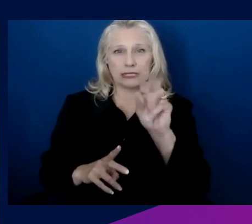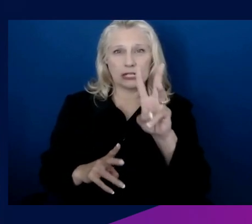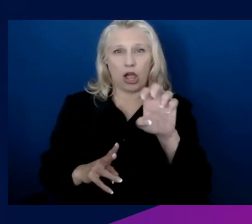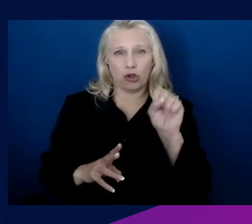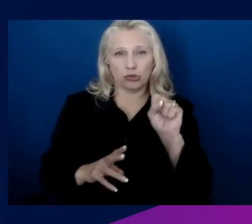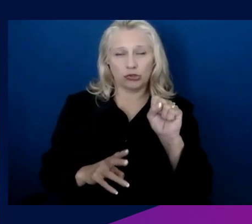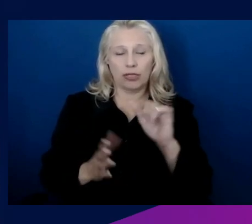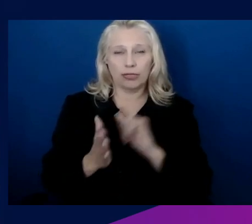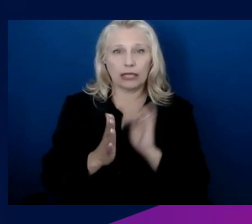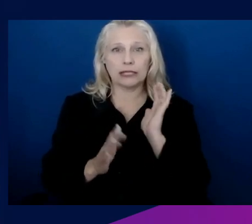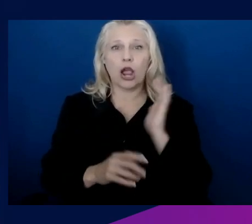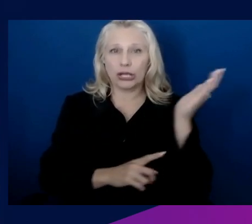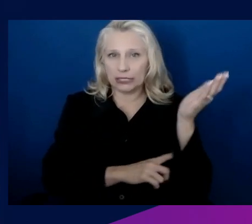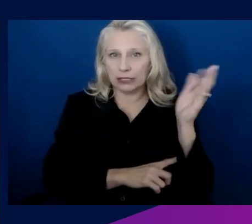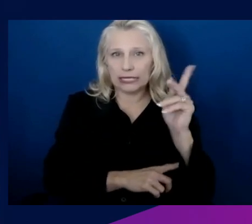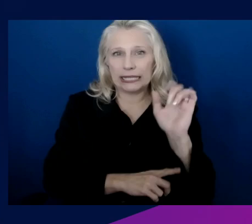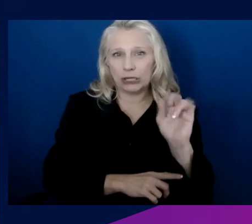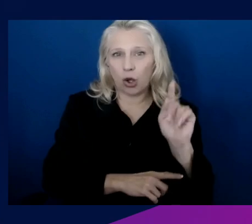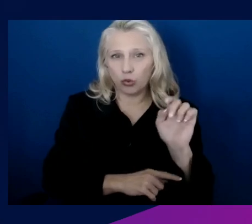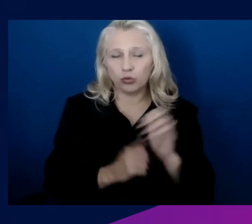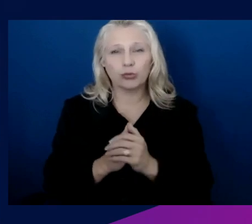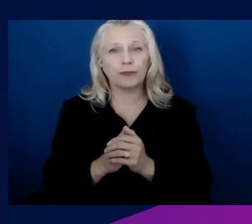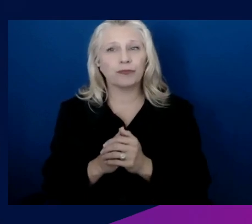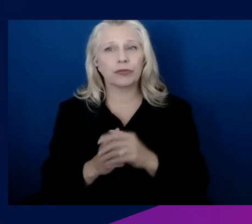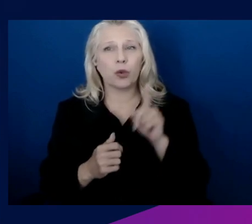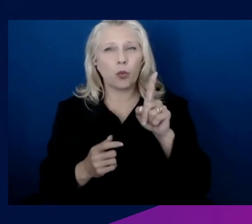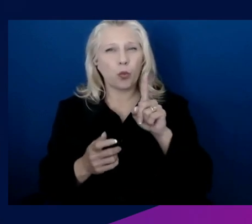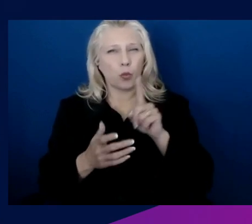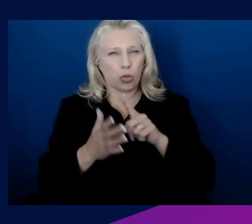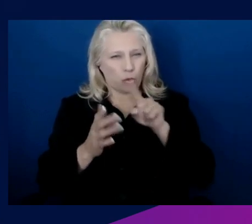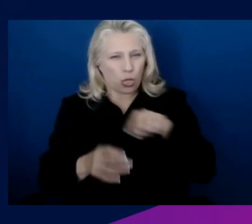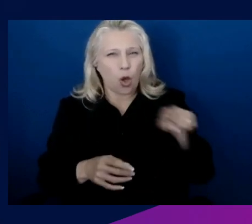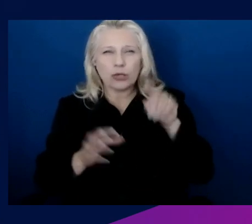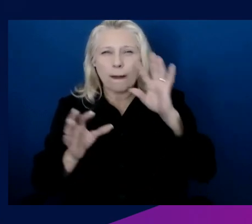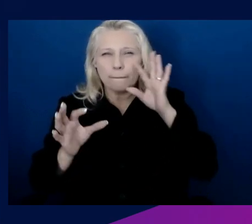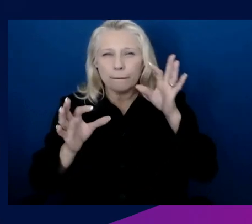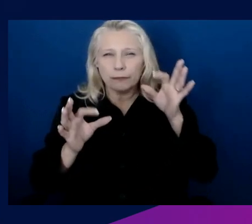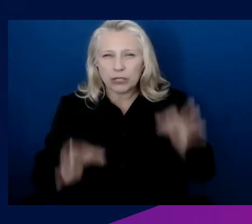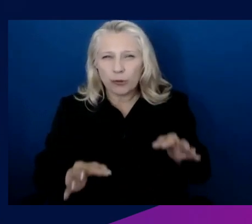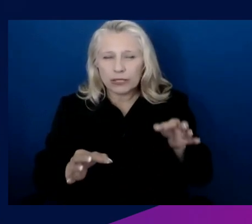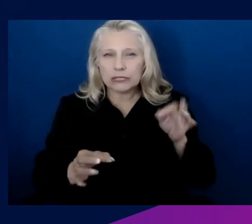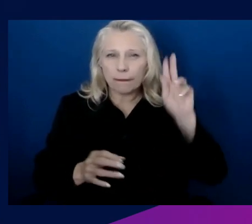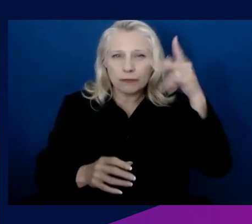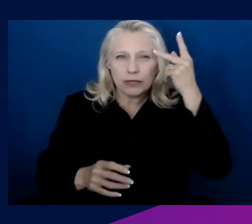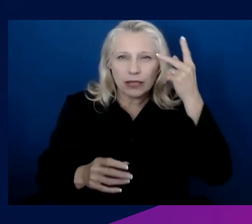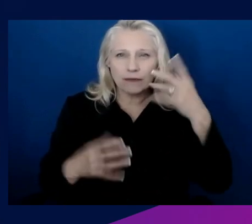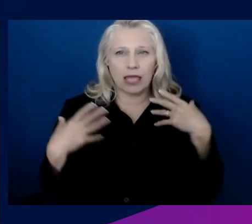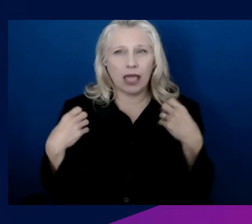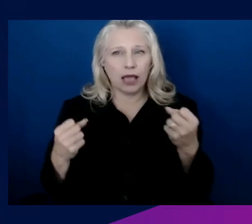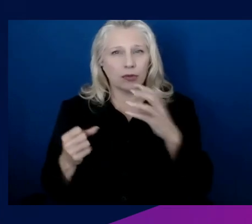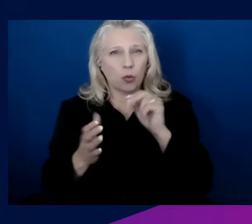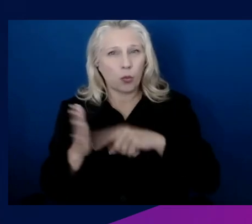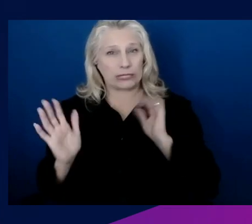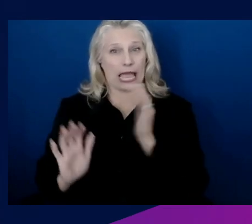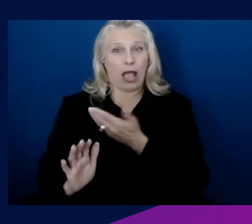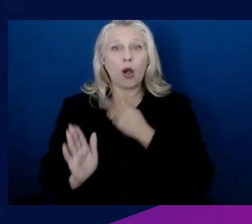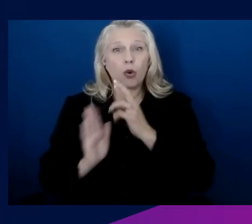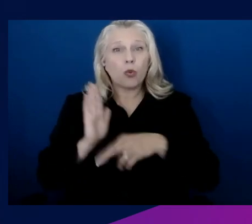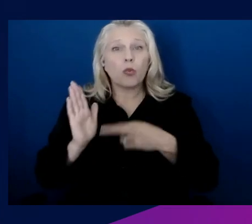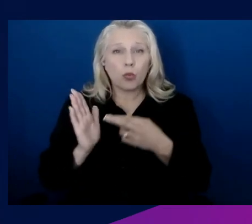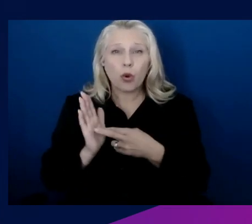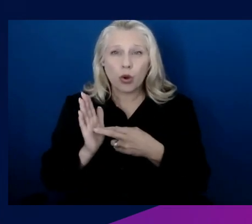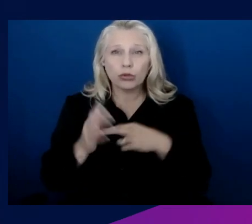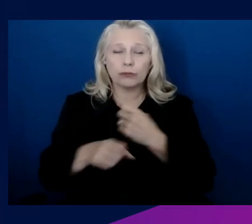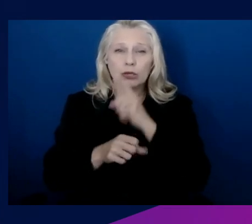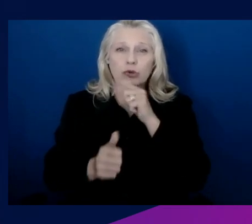is what are those political determinants of health, and what is our role in ensuring that every policy is health policy, and